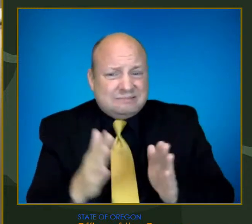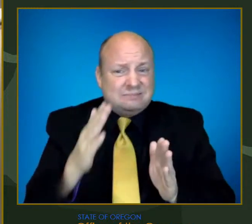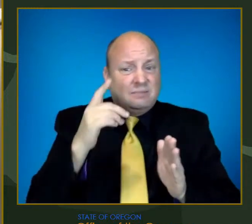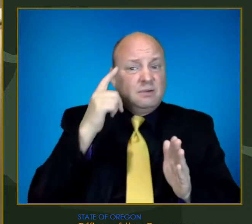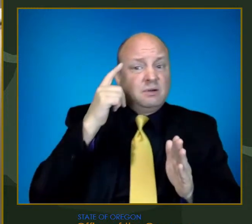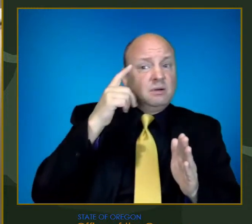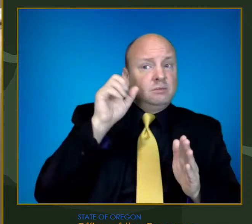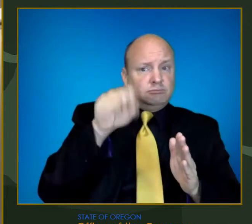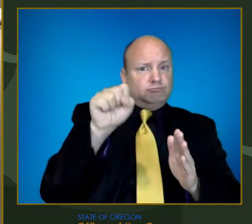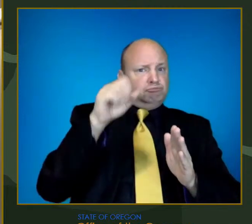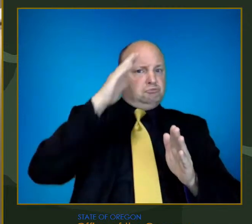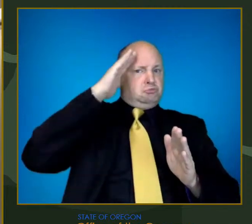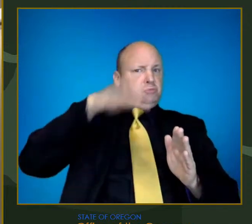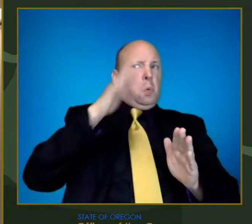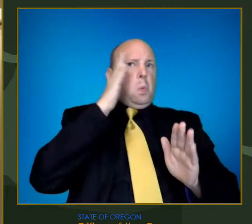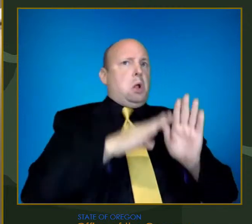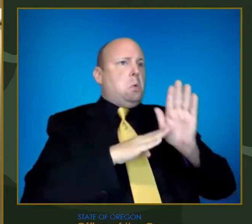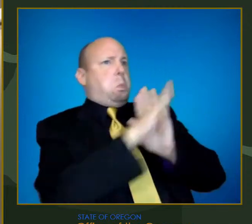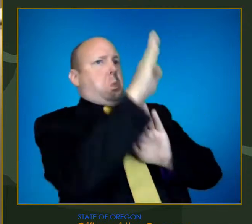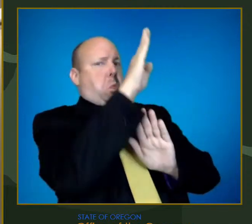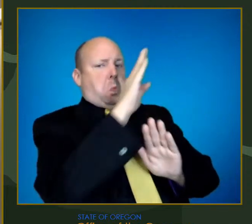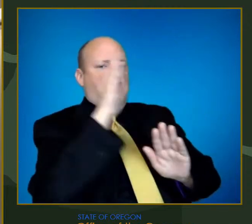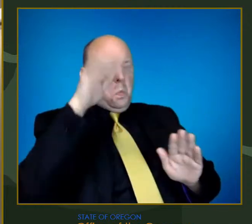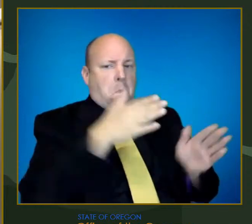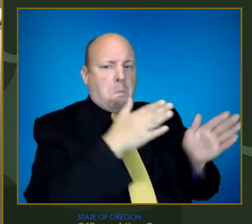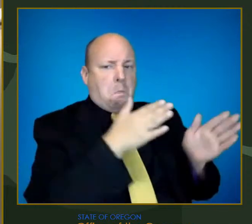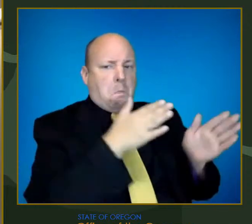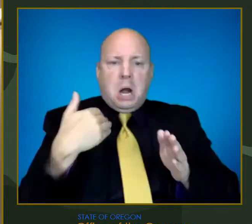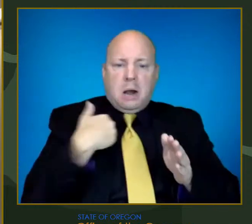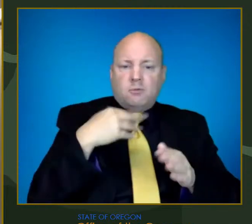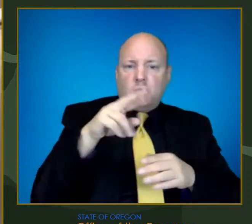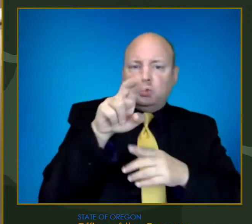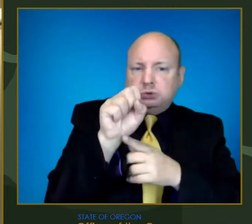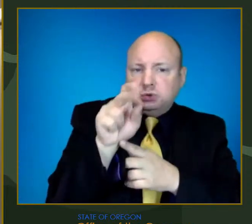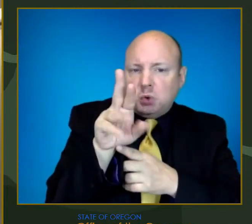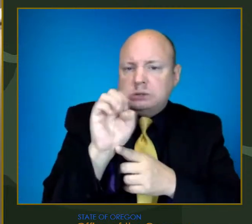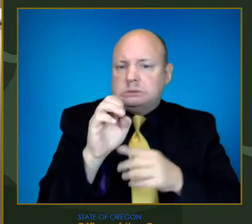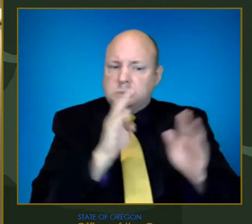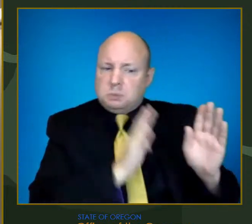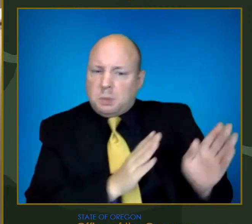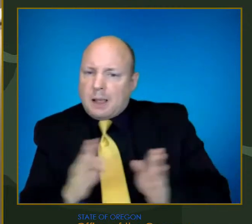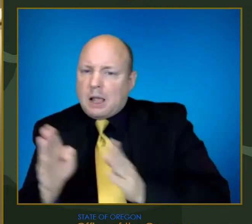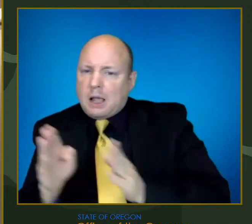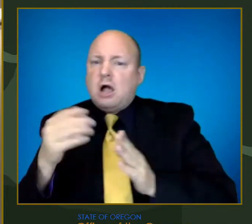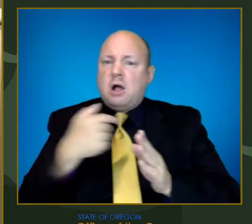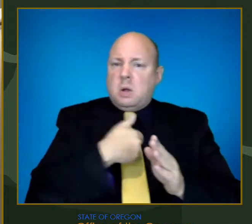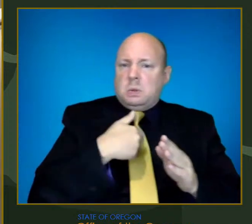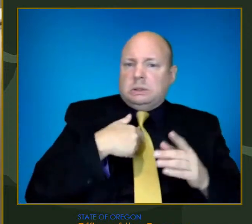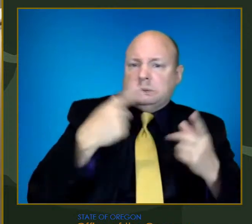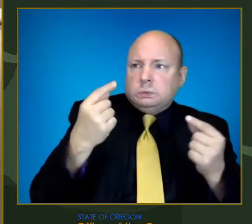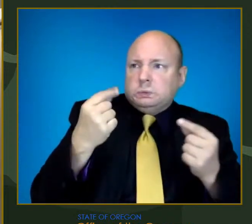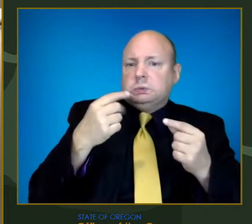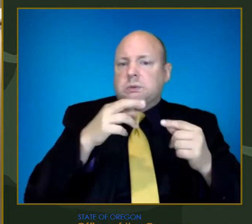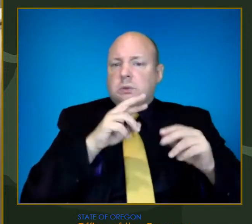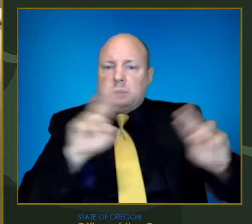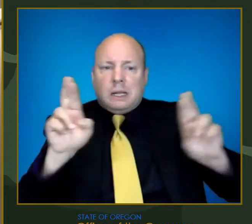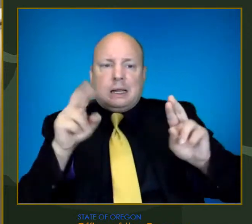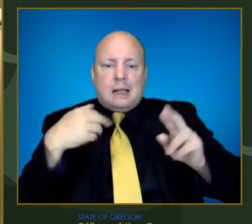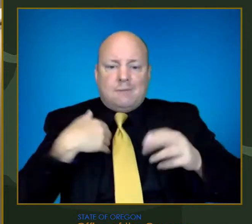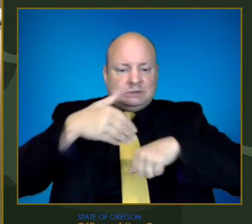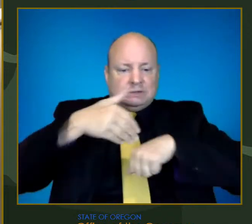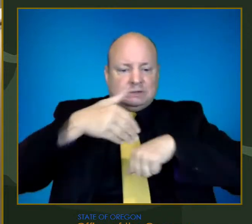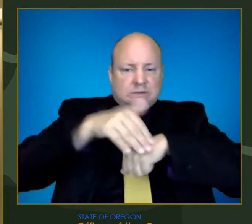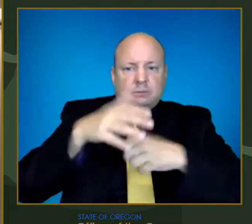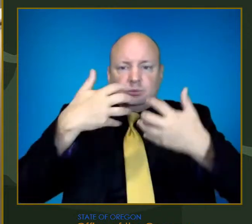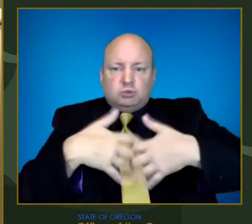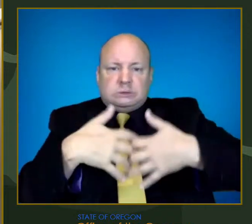including resources. I know our health system, as well as others, have sent ventilators to Southern Oregon to help out at this point in time. And